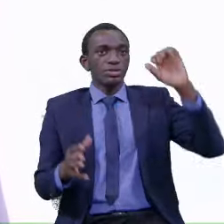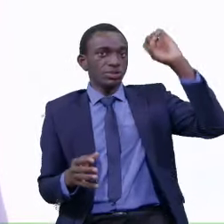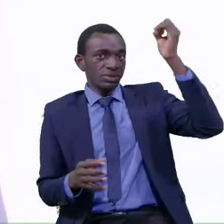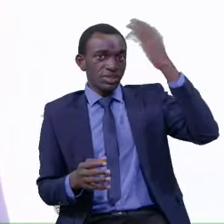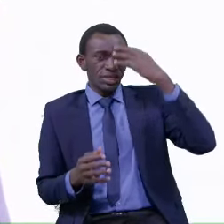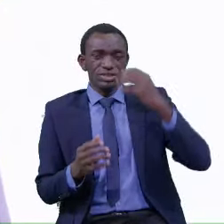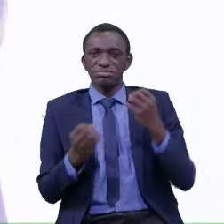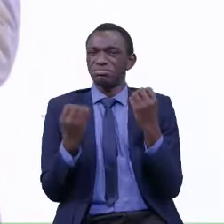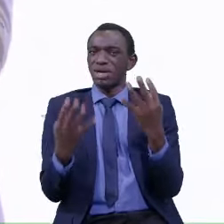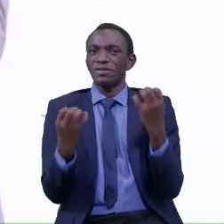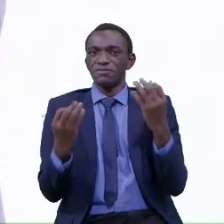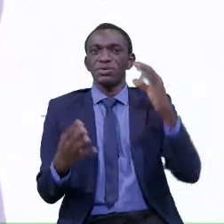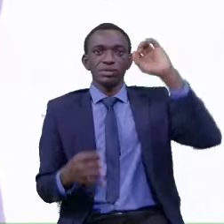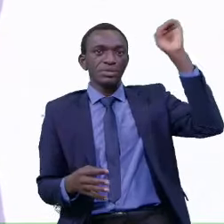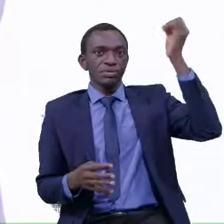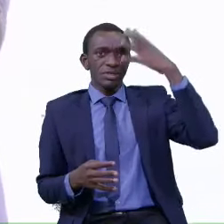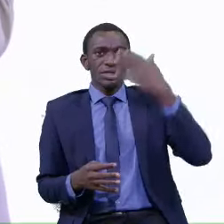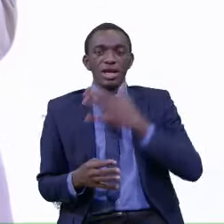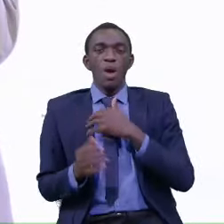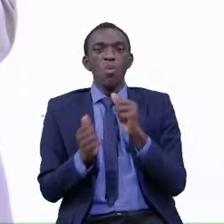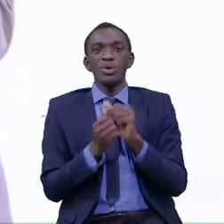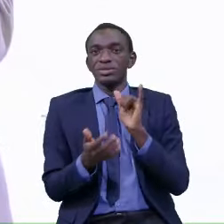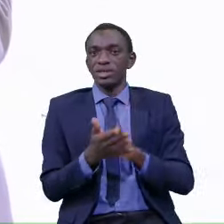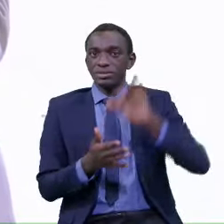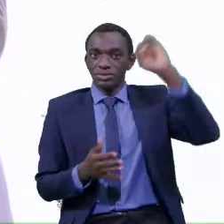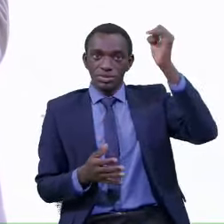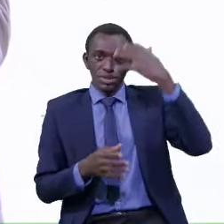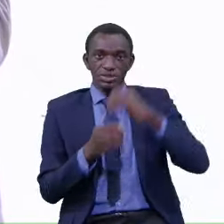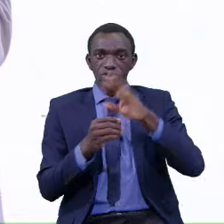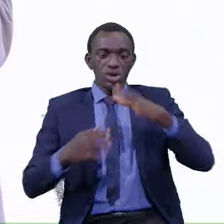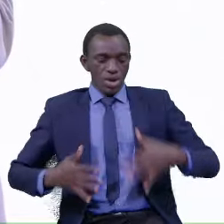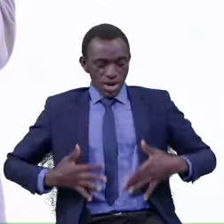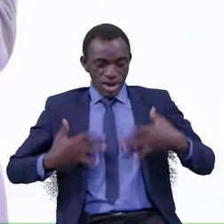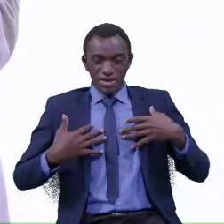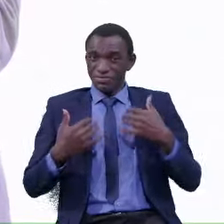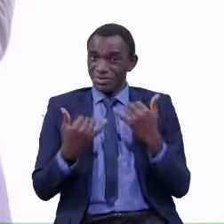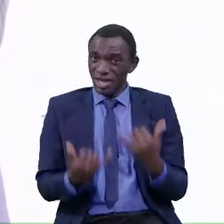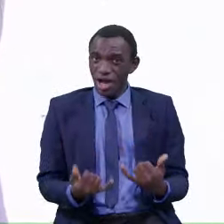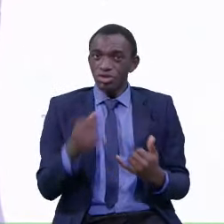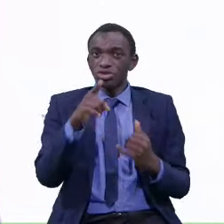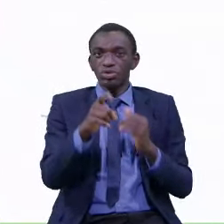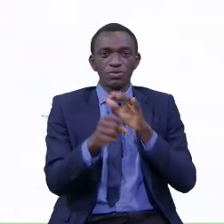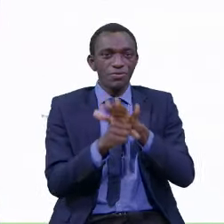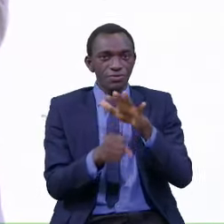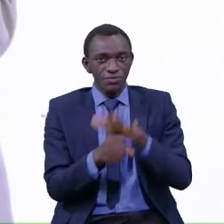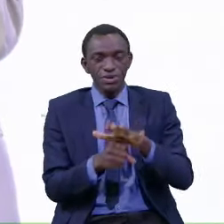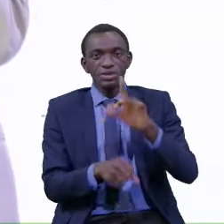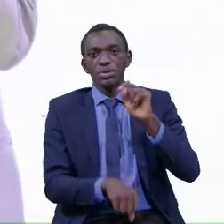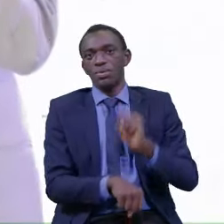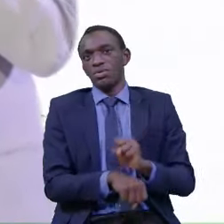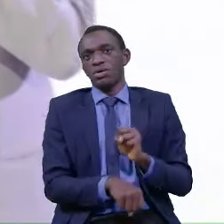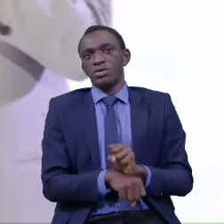that grace in your life, now you fulfill the ministry. What does that mean,